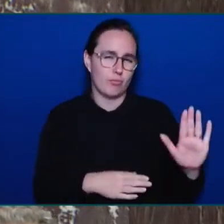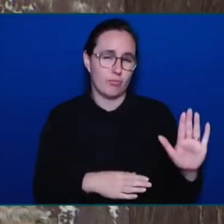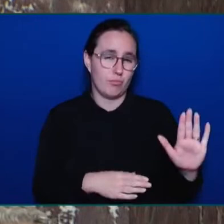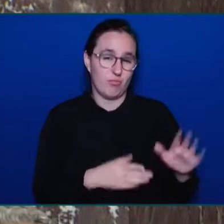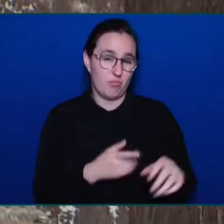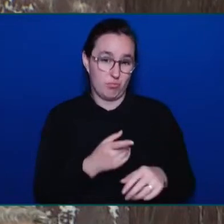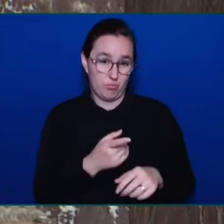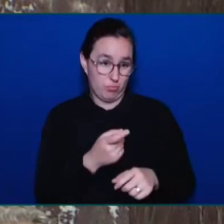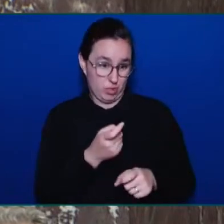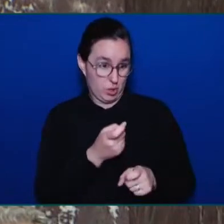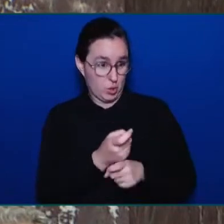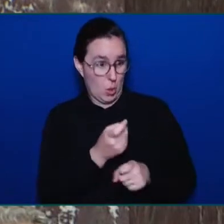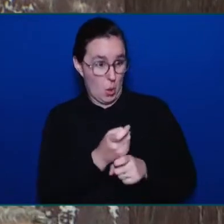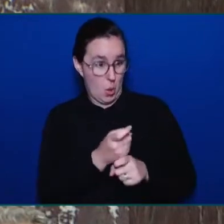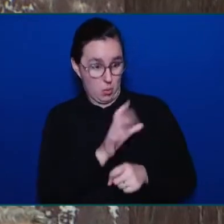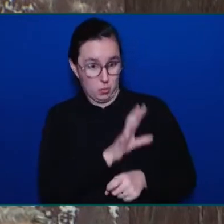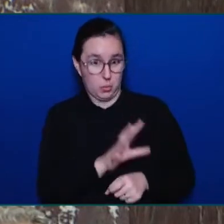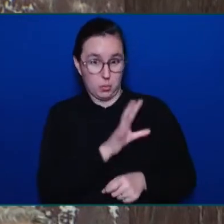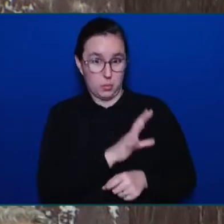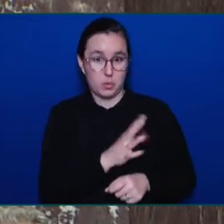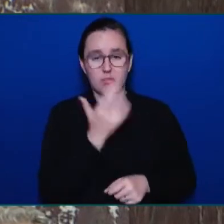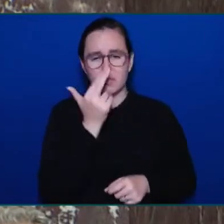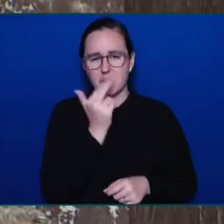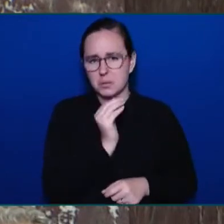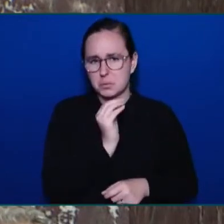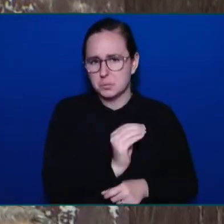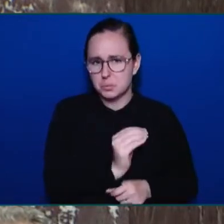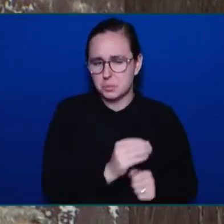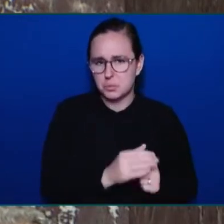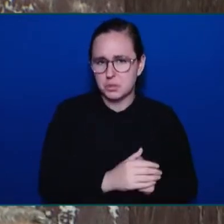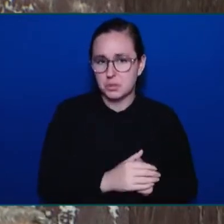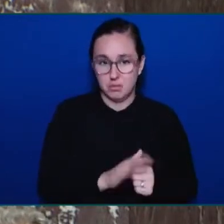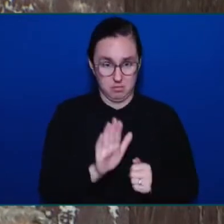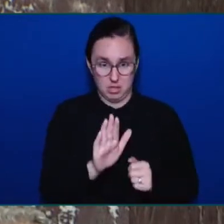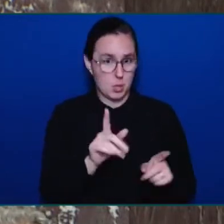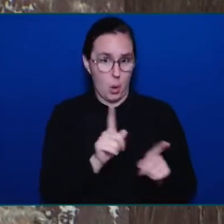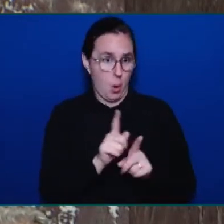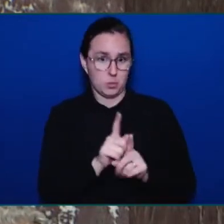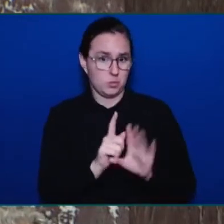he removed an entire chapter out of an ICBC report, Honourable Speaker.